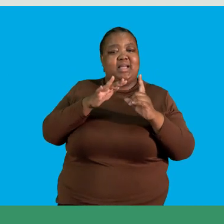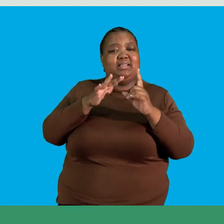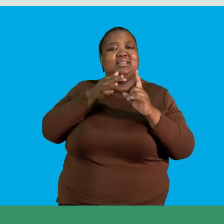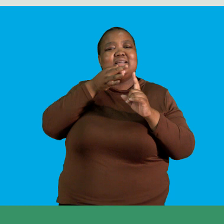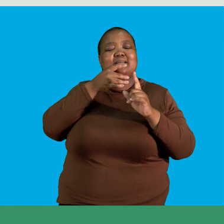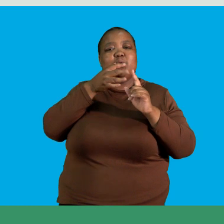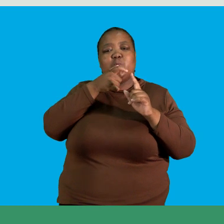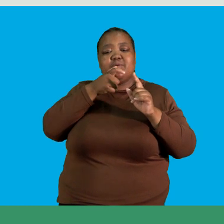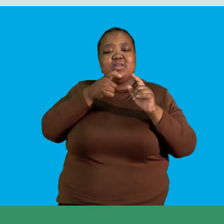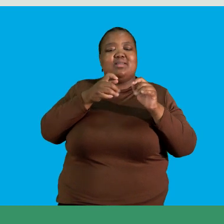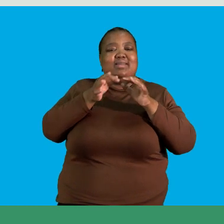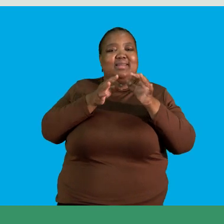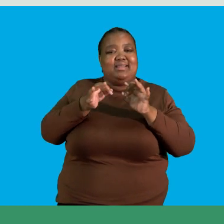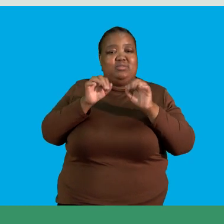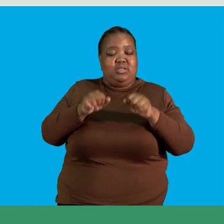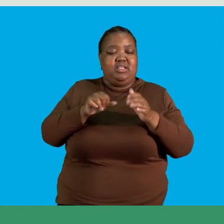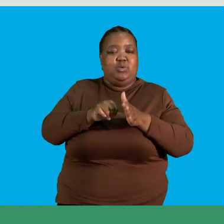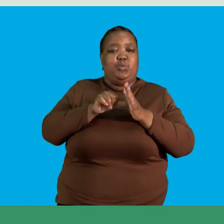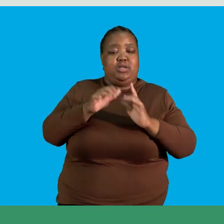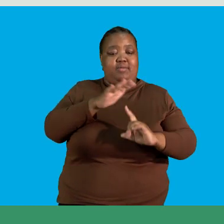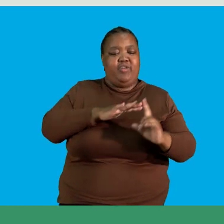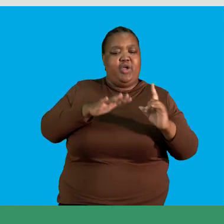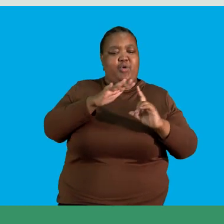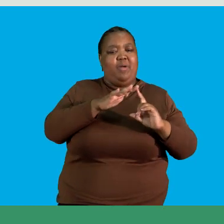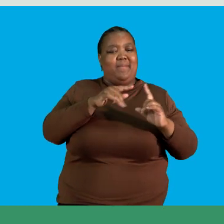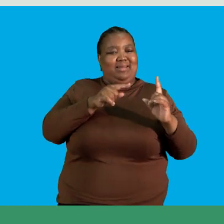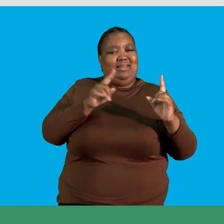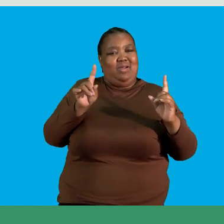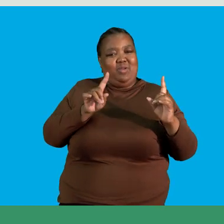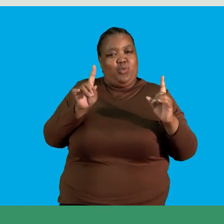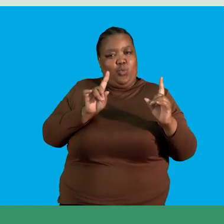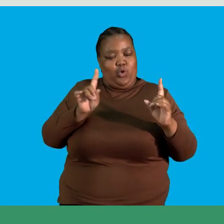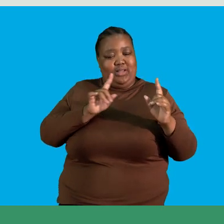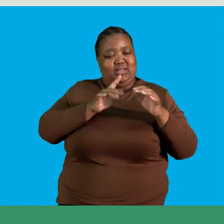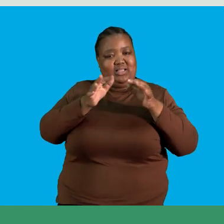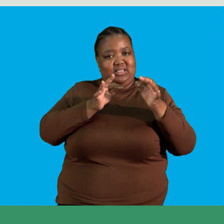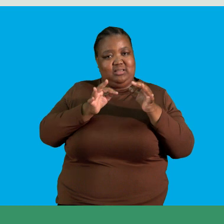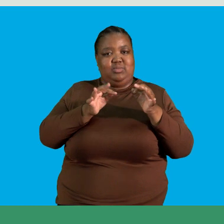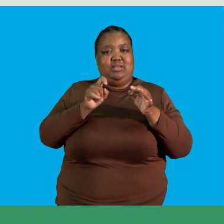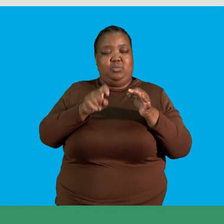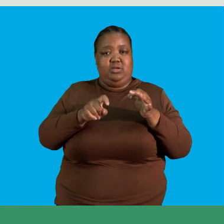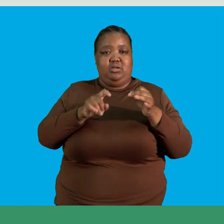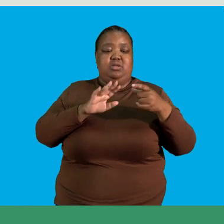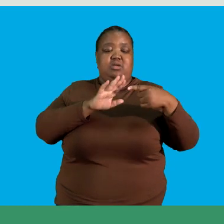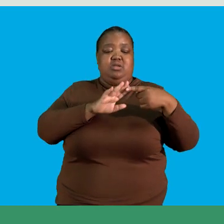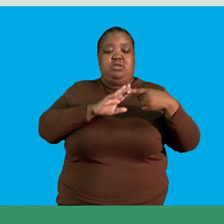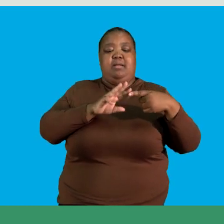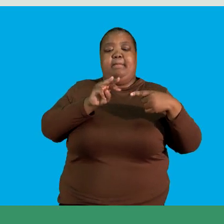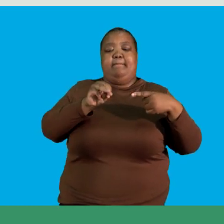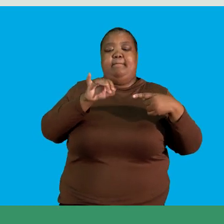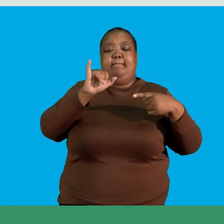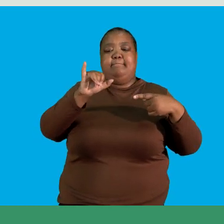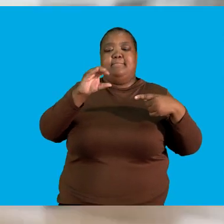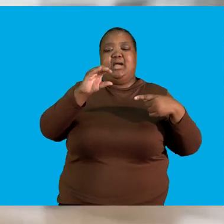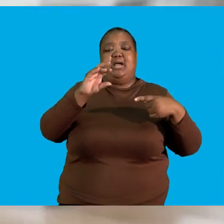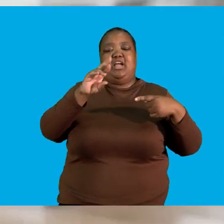must know what each environment is about. Now, when you think of micro, think about my